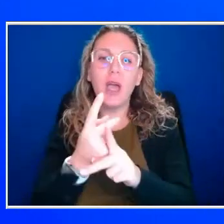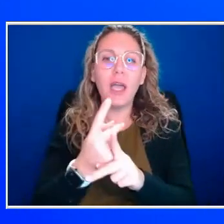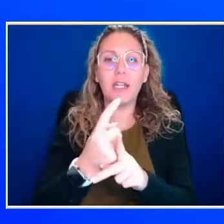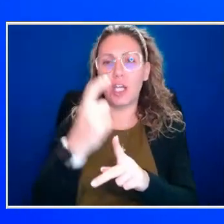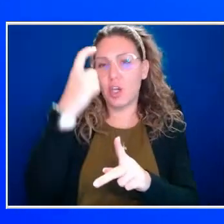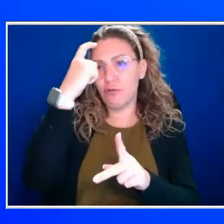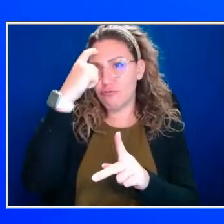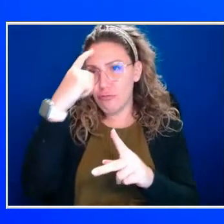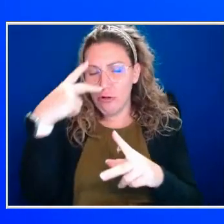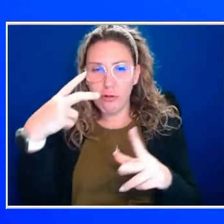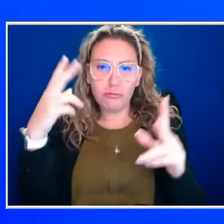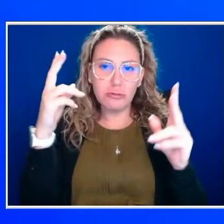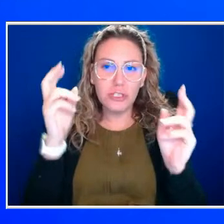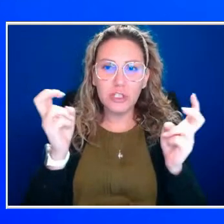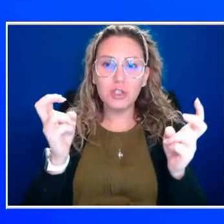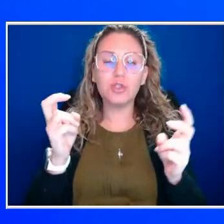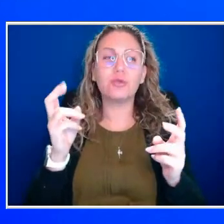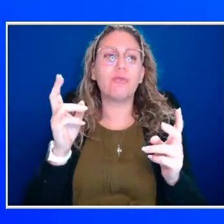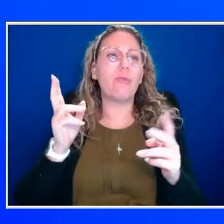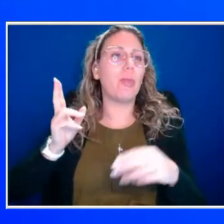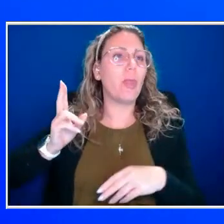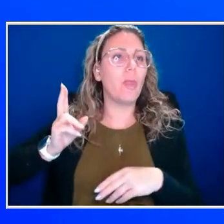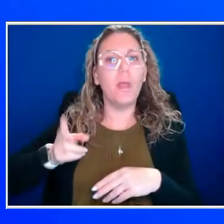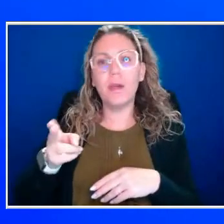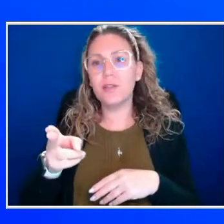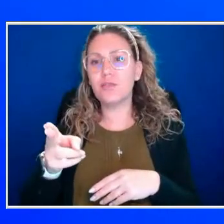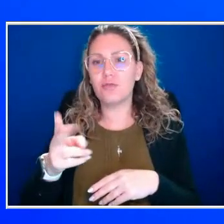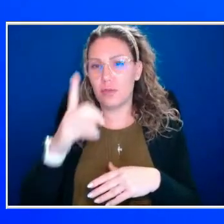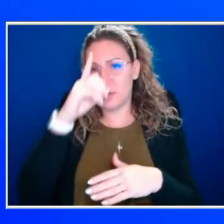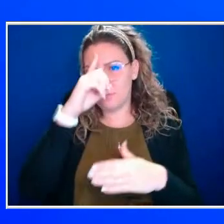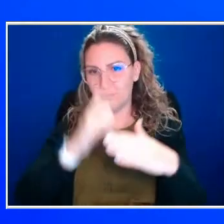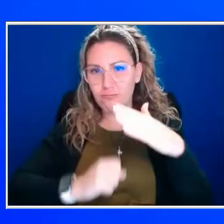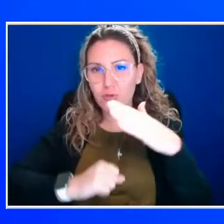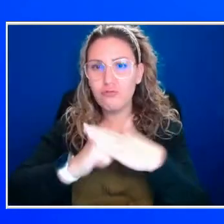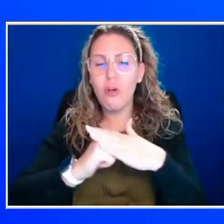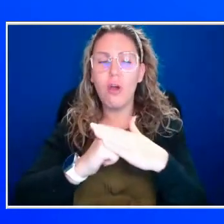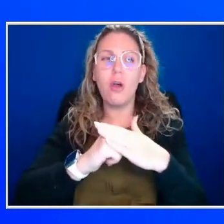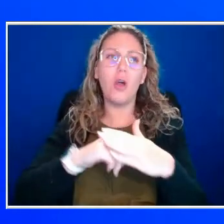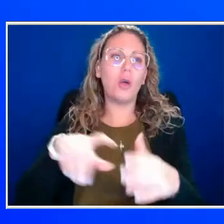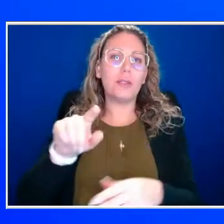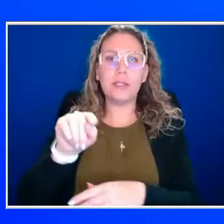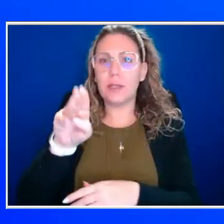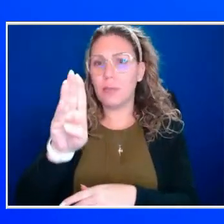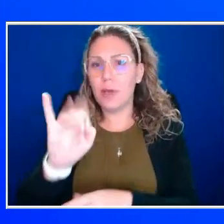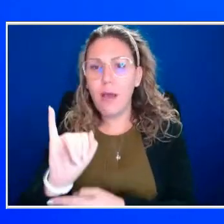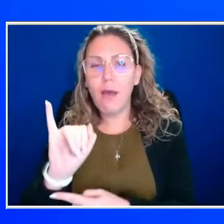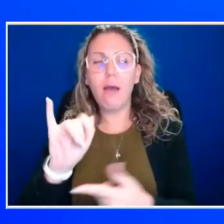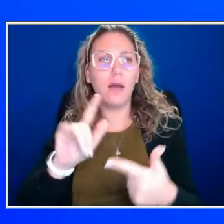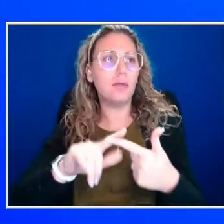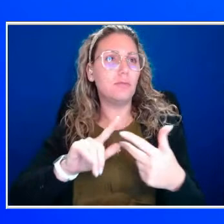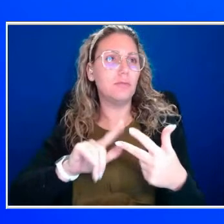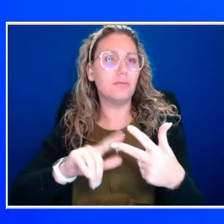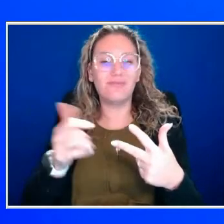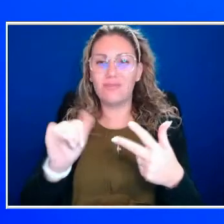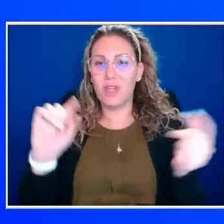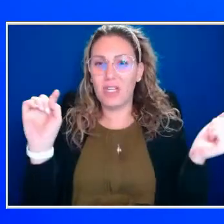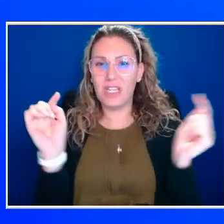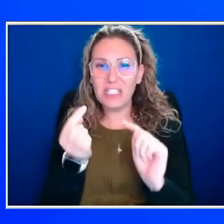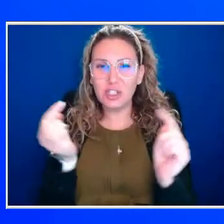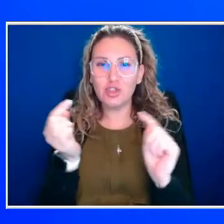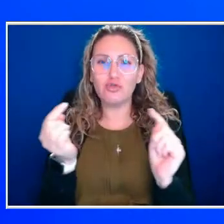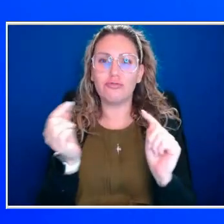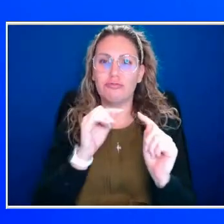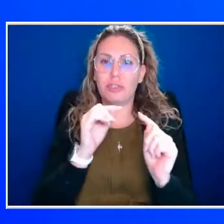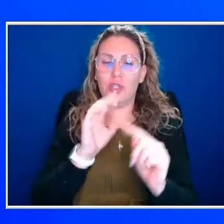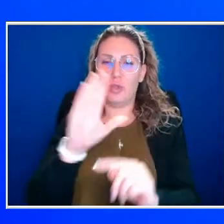any history of stroke or brain injury, or really any injury to any of your extremities that